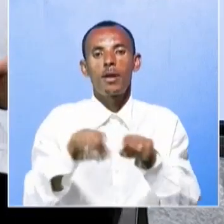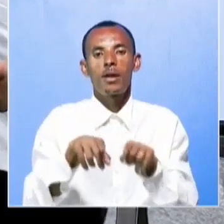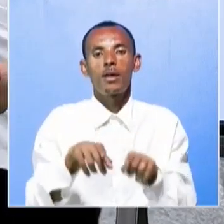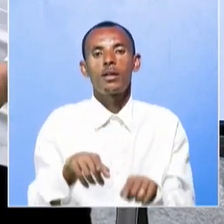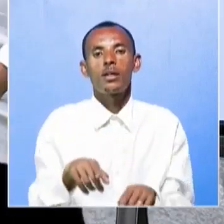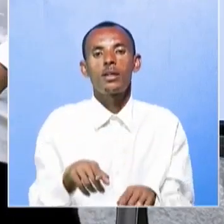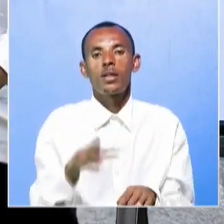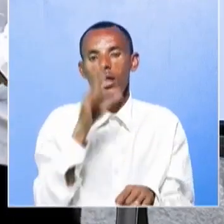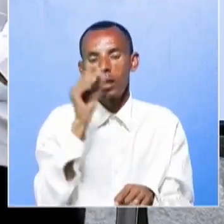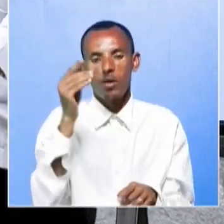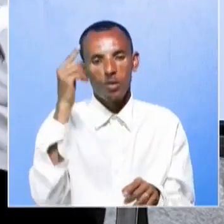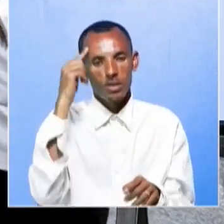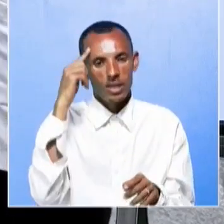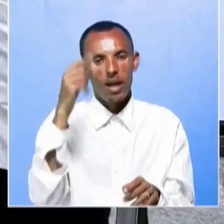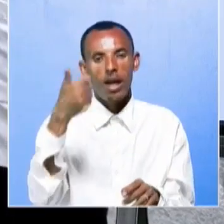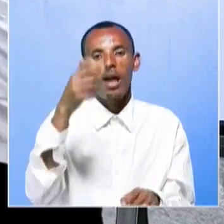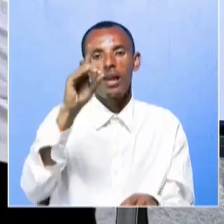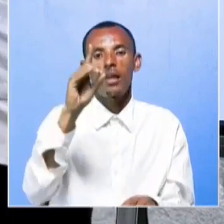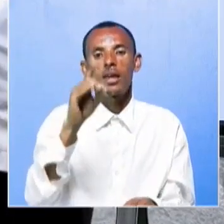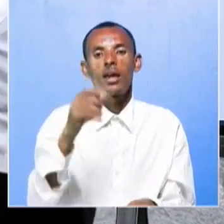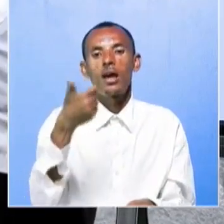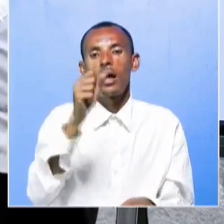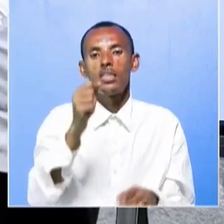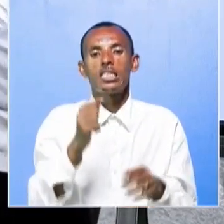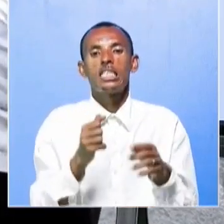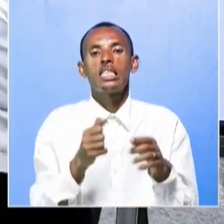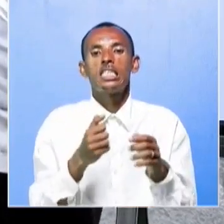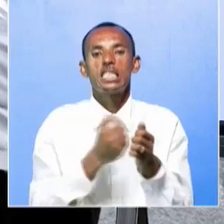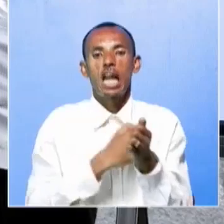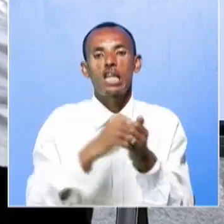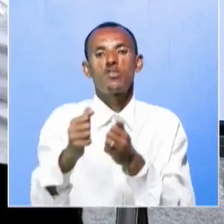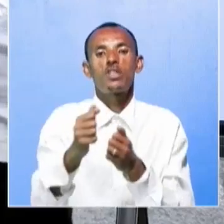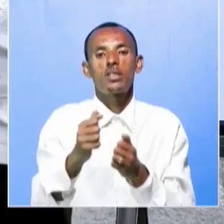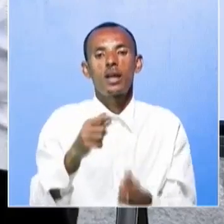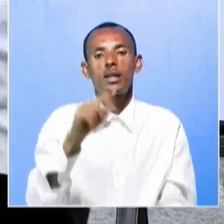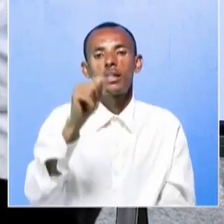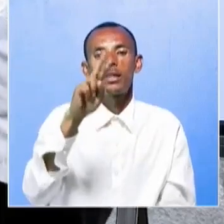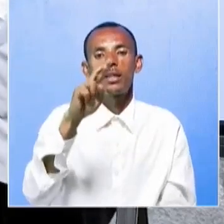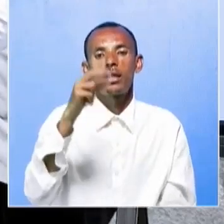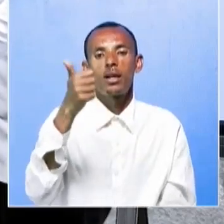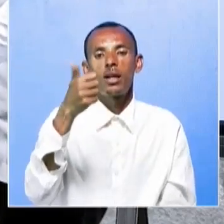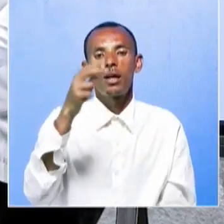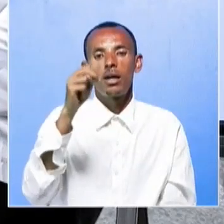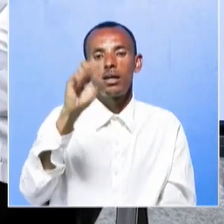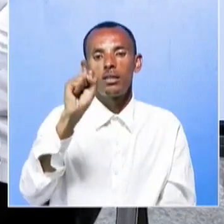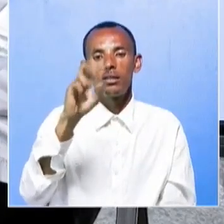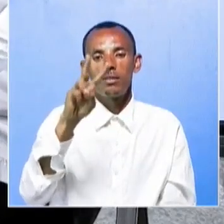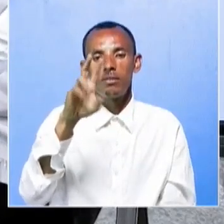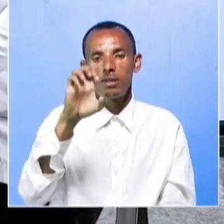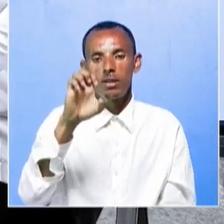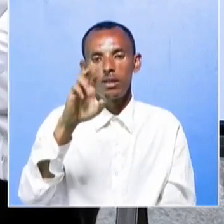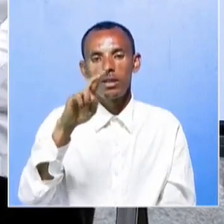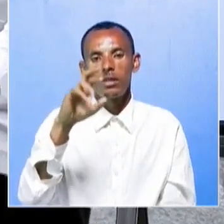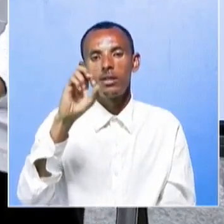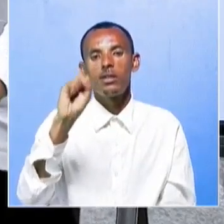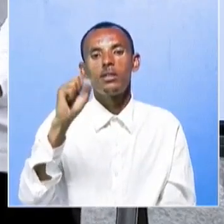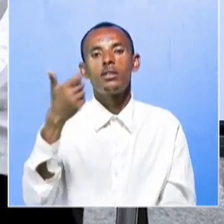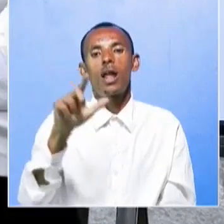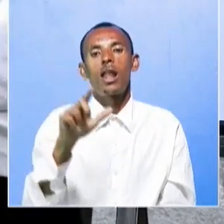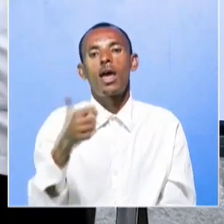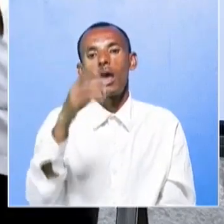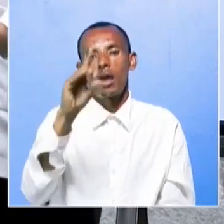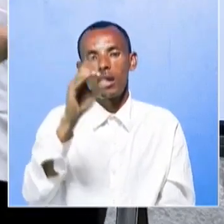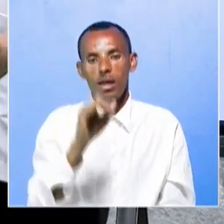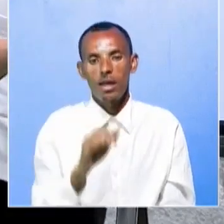and consider AD as a transversal, okay? If AD is a transversal for the two